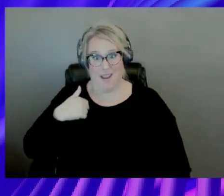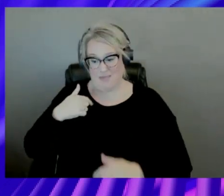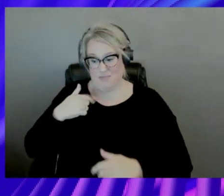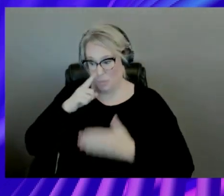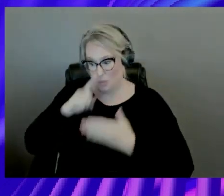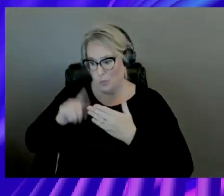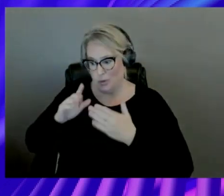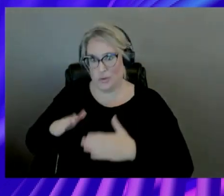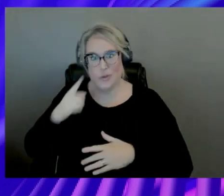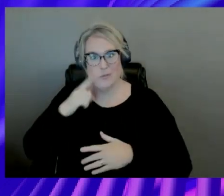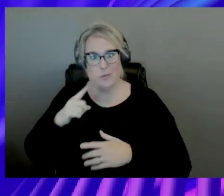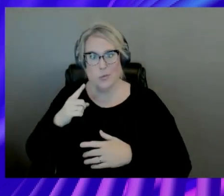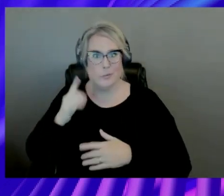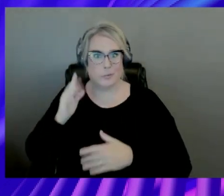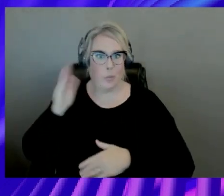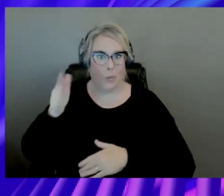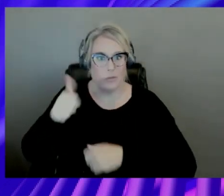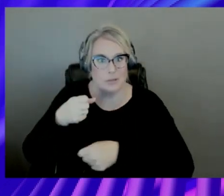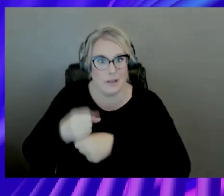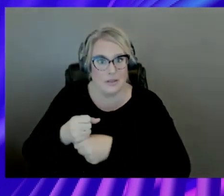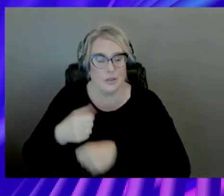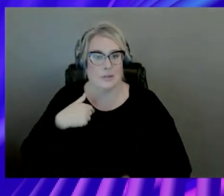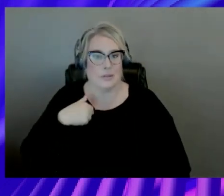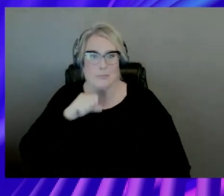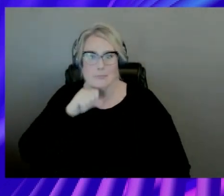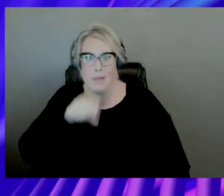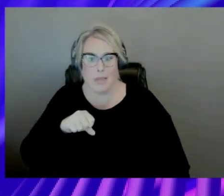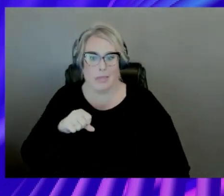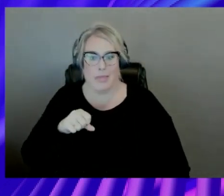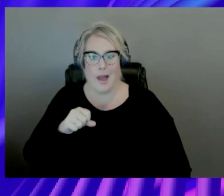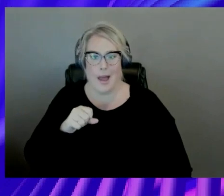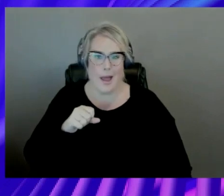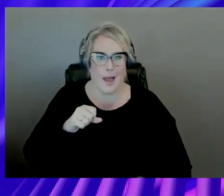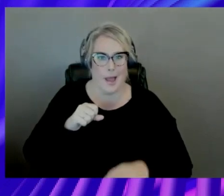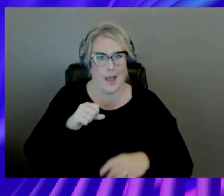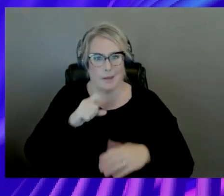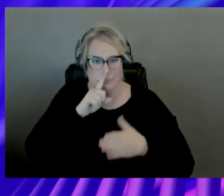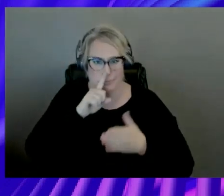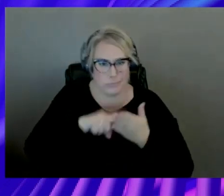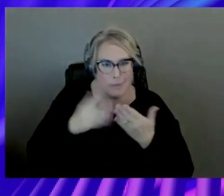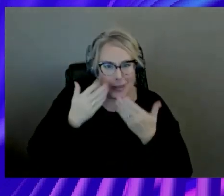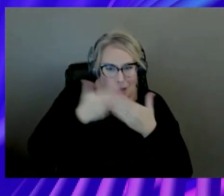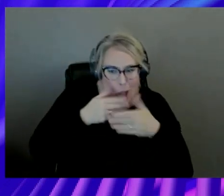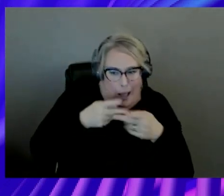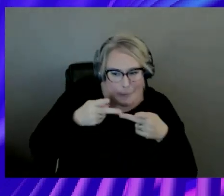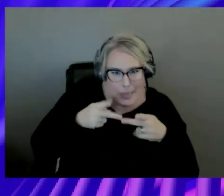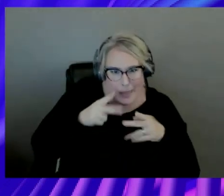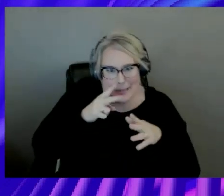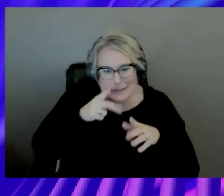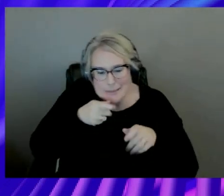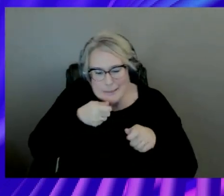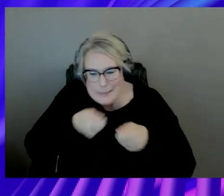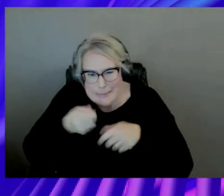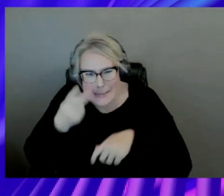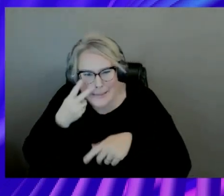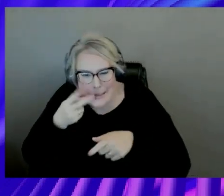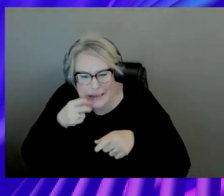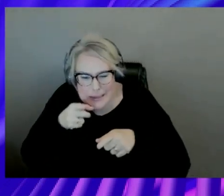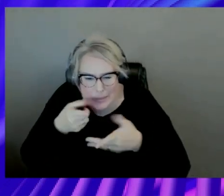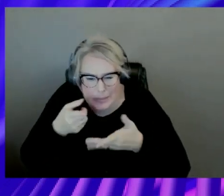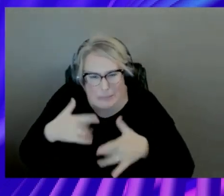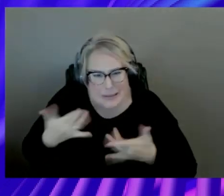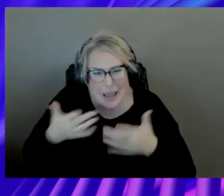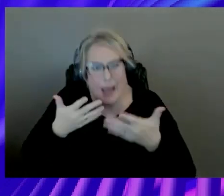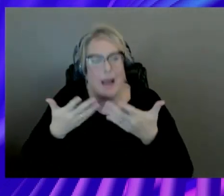over a decade. I love going to the dark places on the internet, poking with a stick and see what crawls out, and figuring out how to turn that data